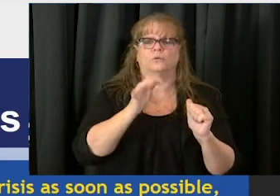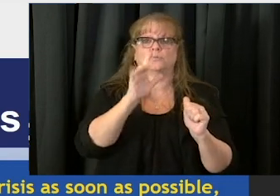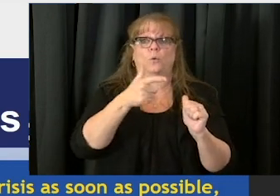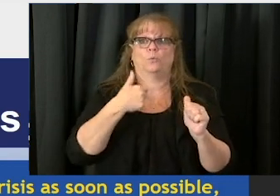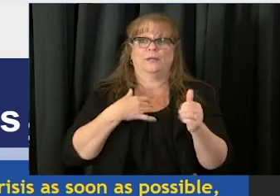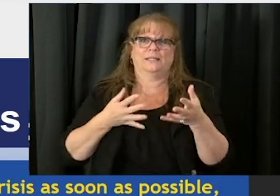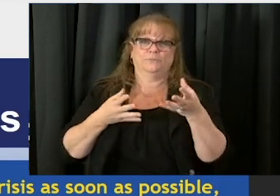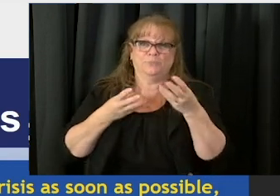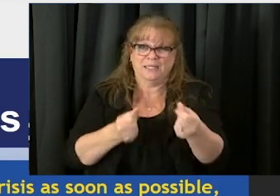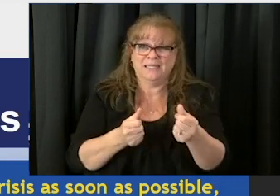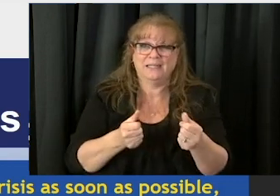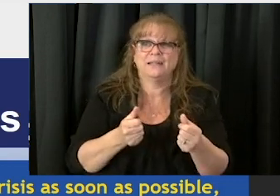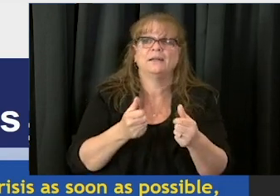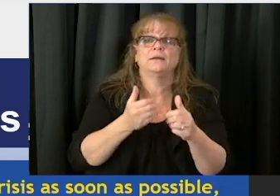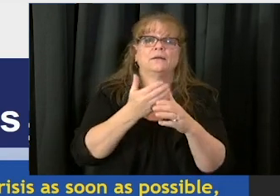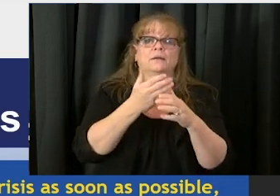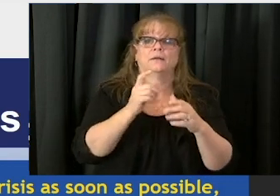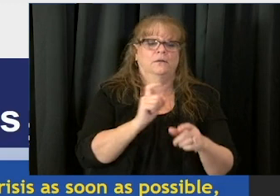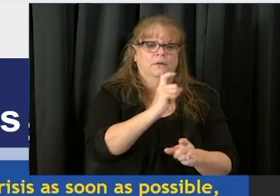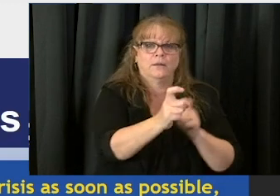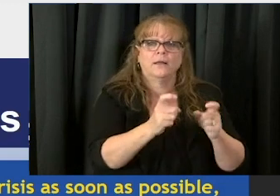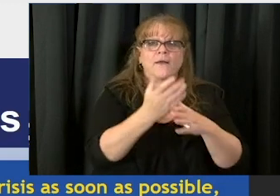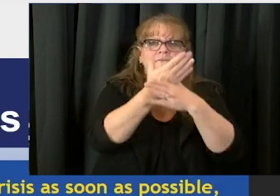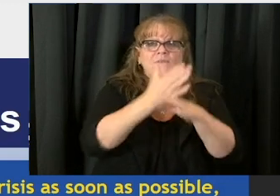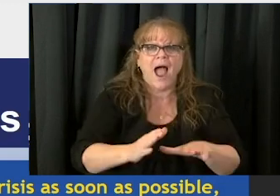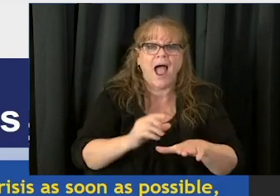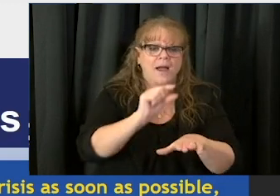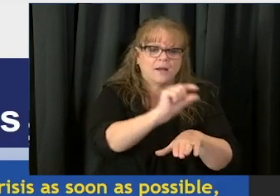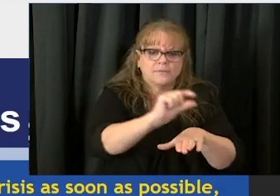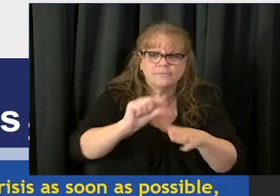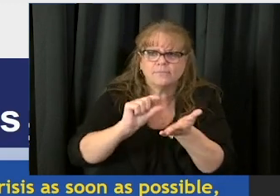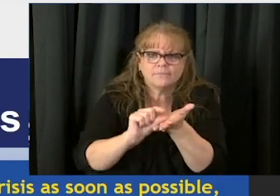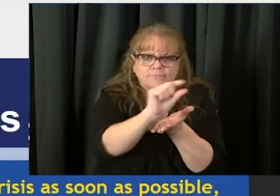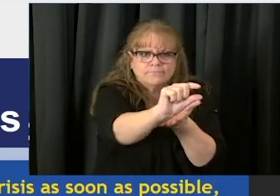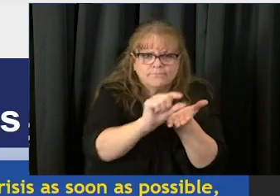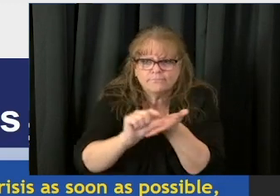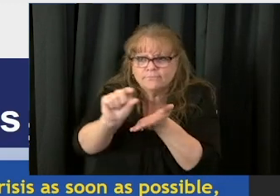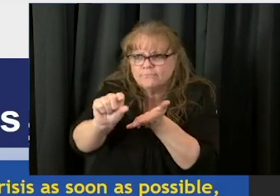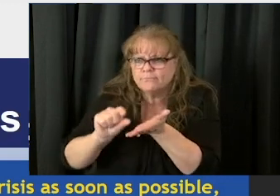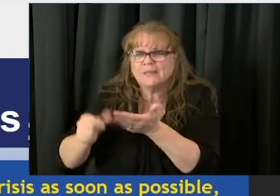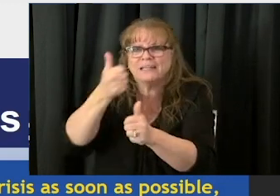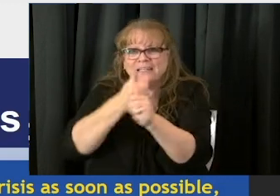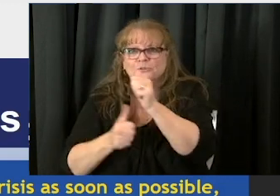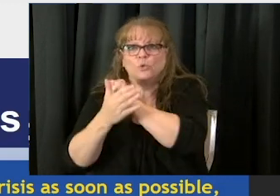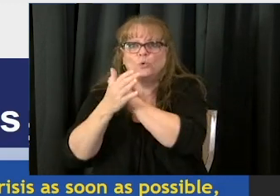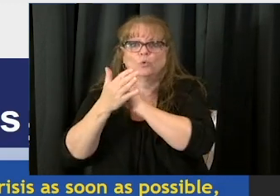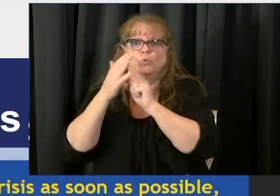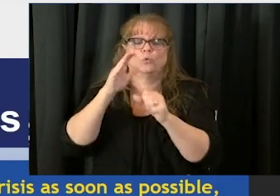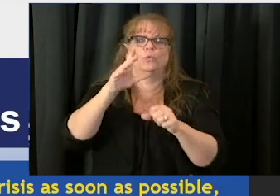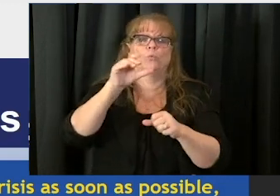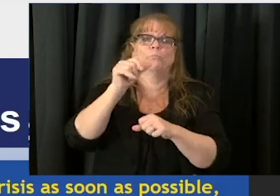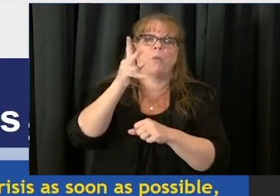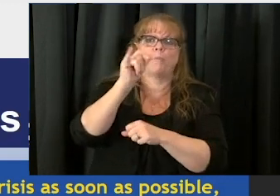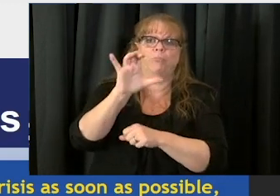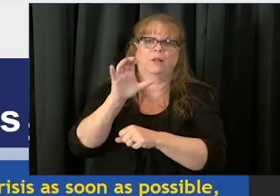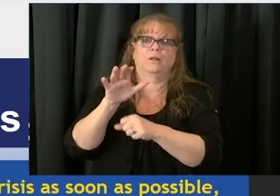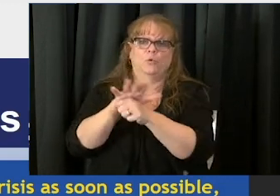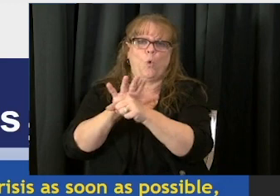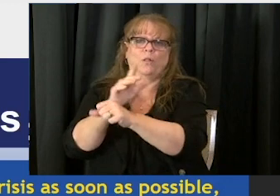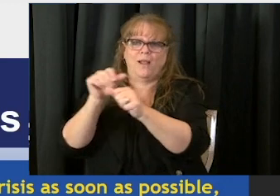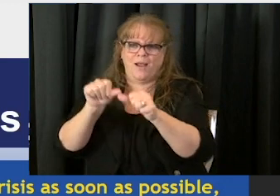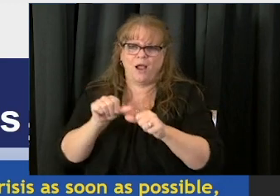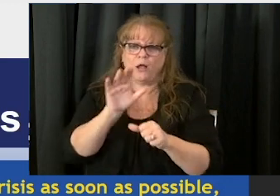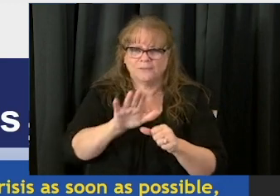public health agencies and healthcare providers. As we finish phase 1A, local public health agencies